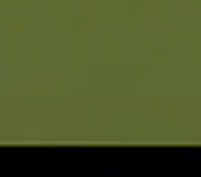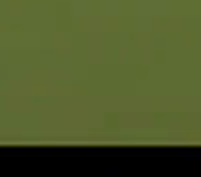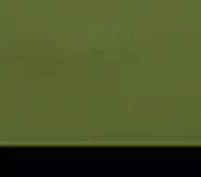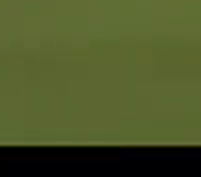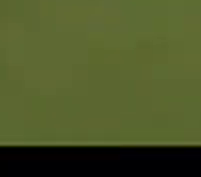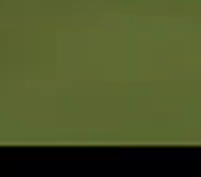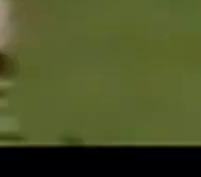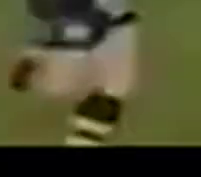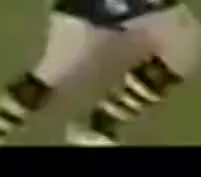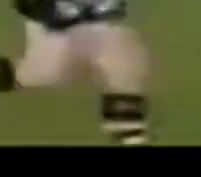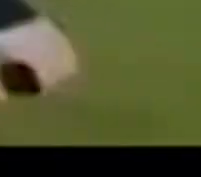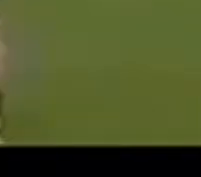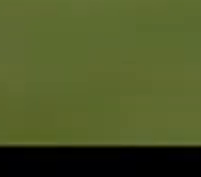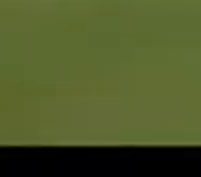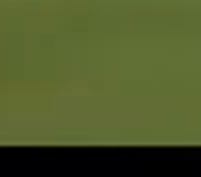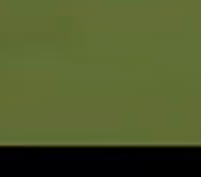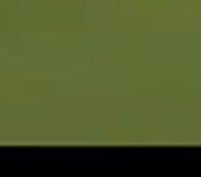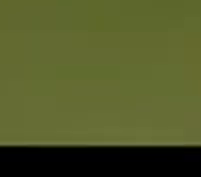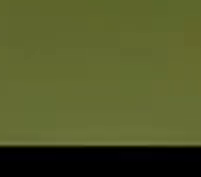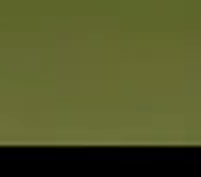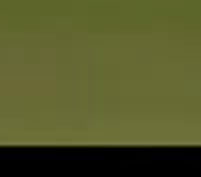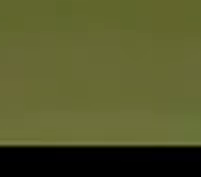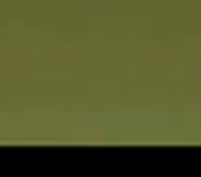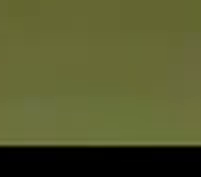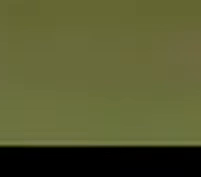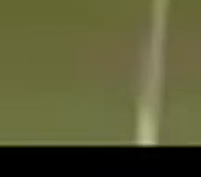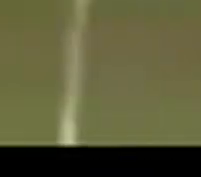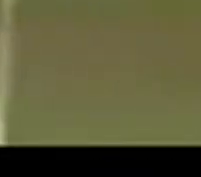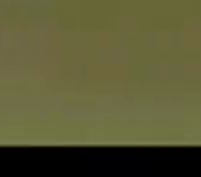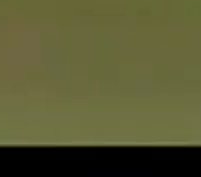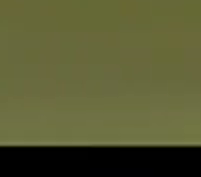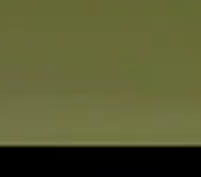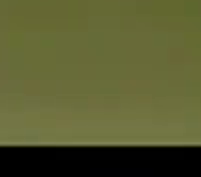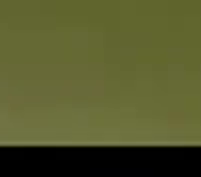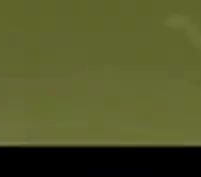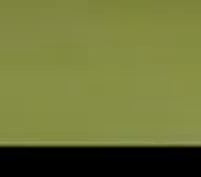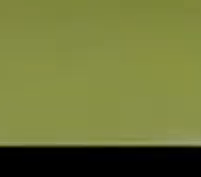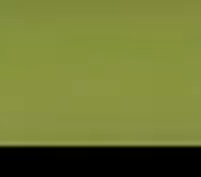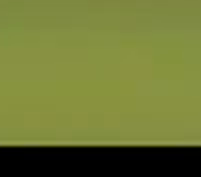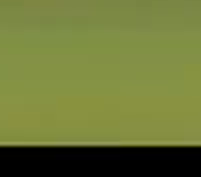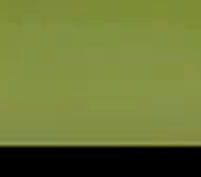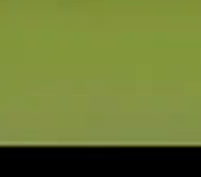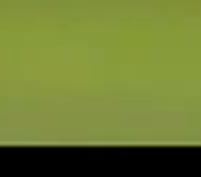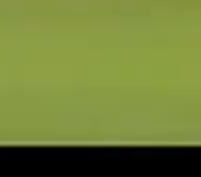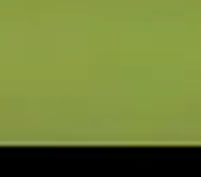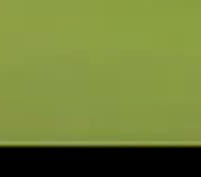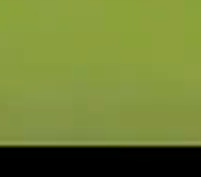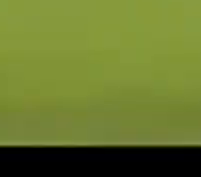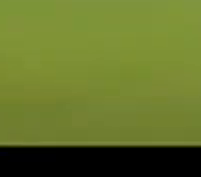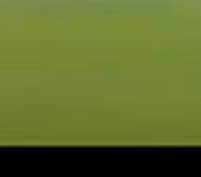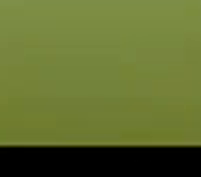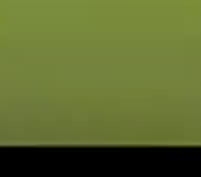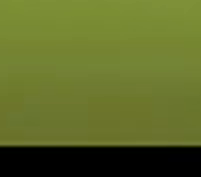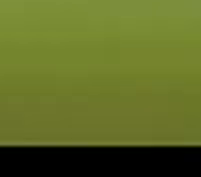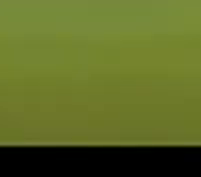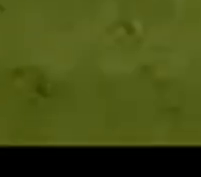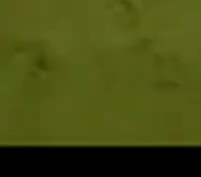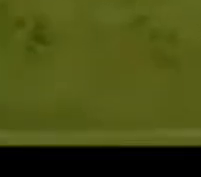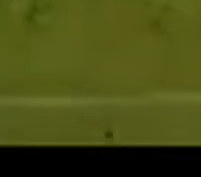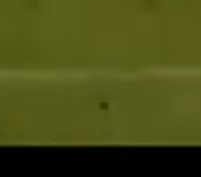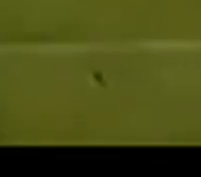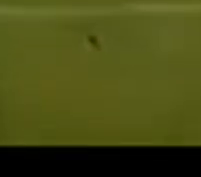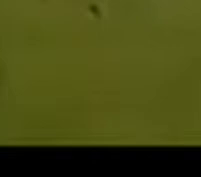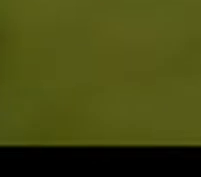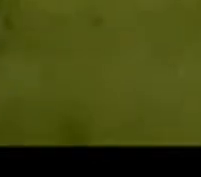the RB Sevens World Series where he guided Fiji to their first win in the 2005 and 2006 season to break the New